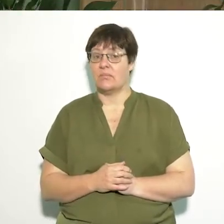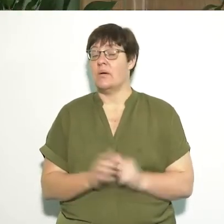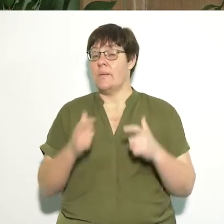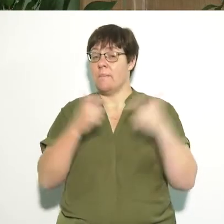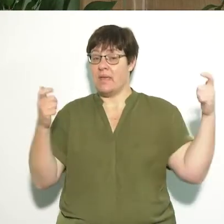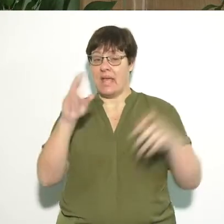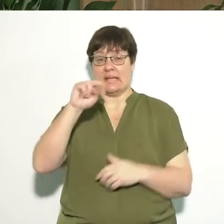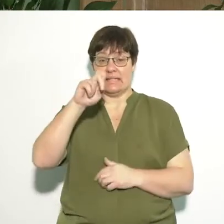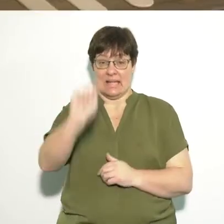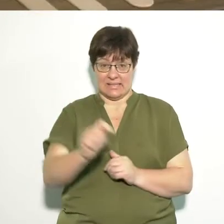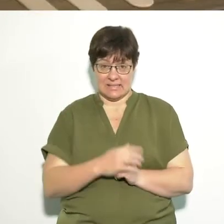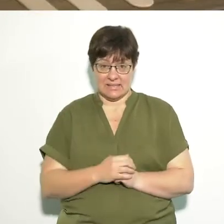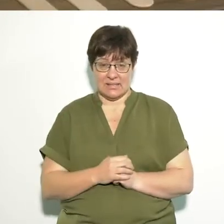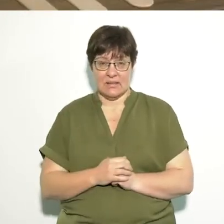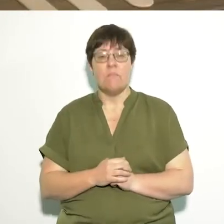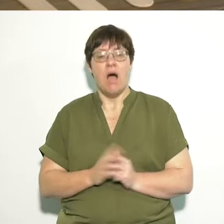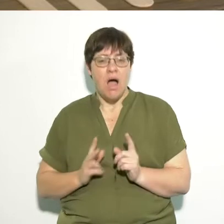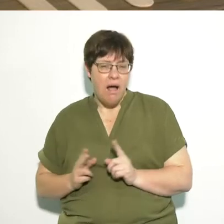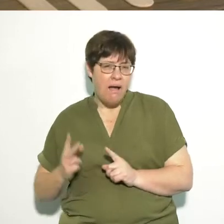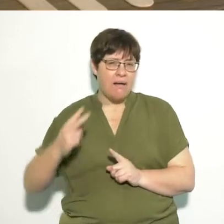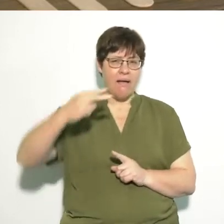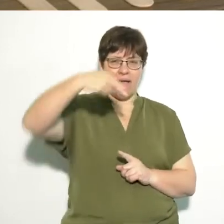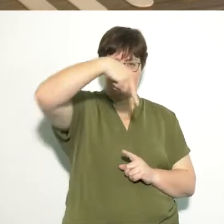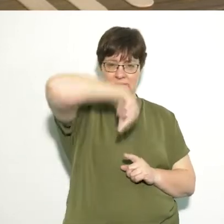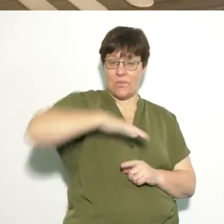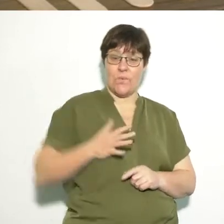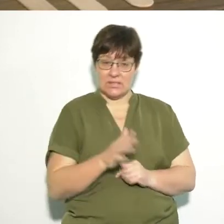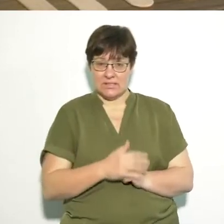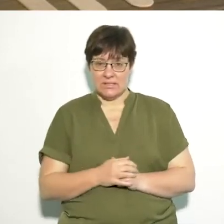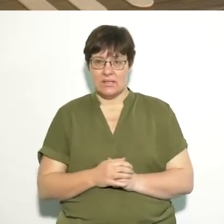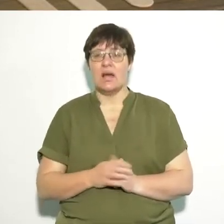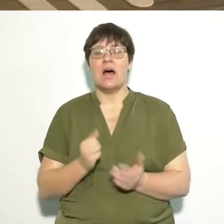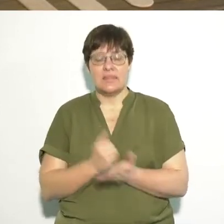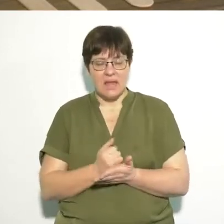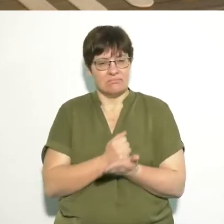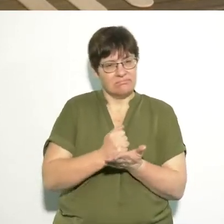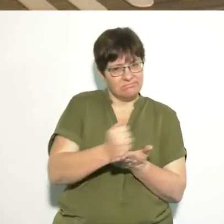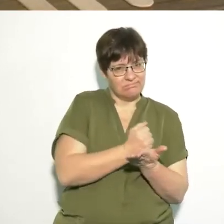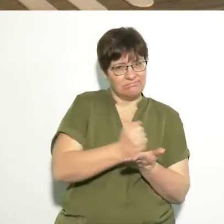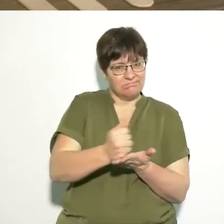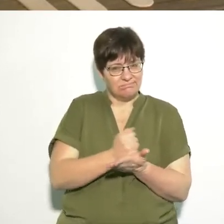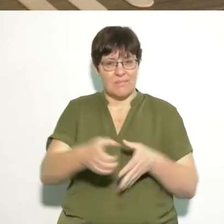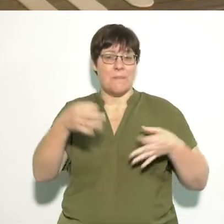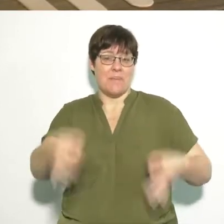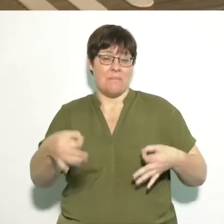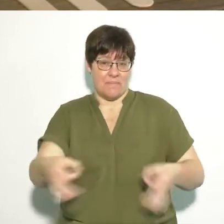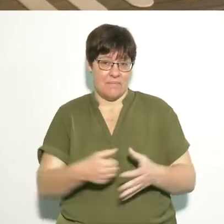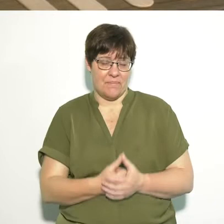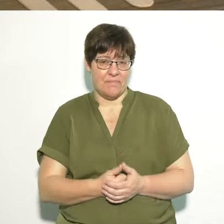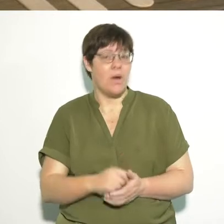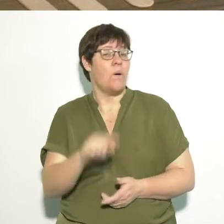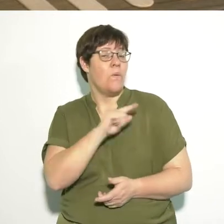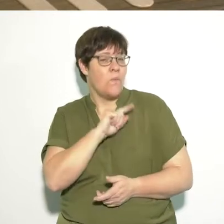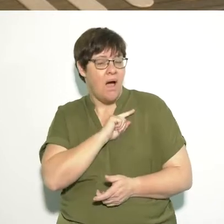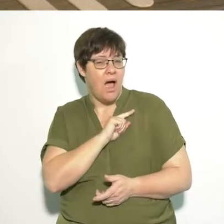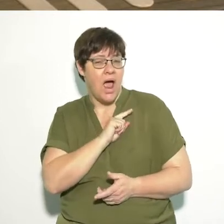your big net, and you want to cut around it, and then stick it down onto the piece of paper so